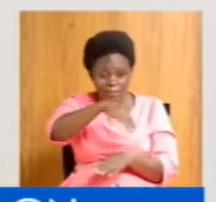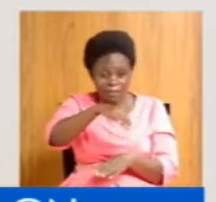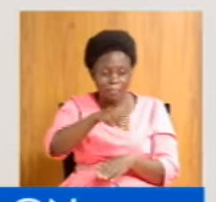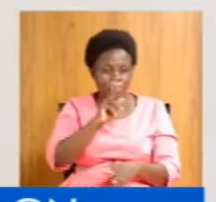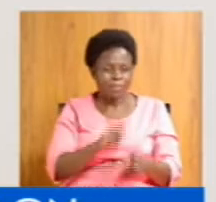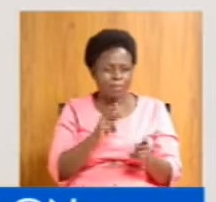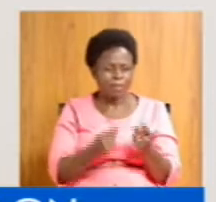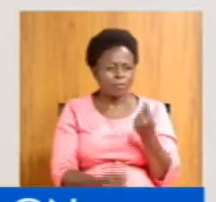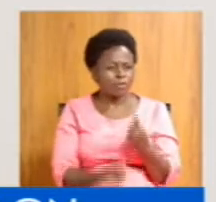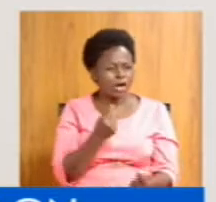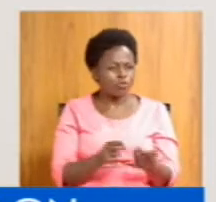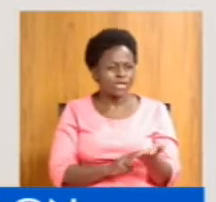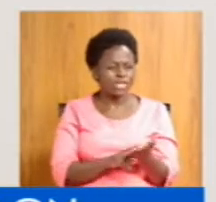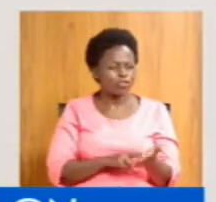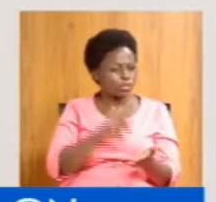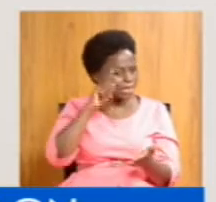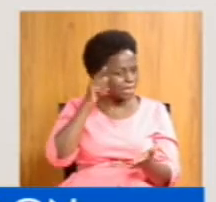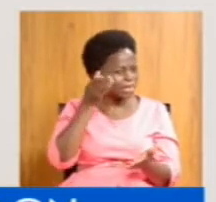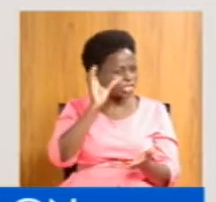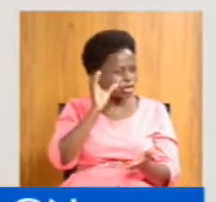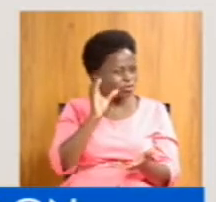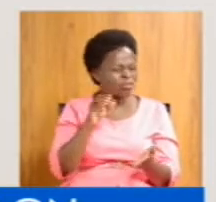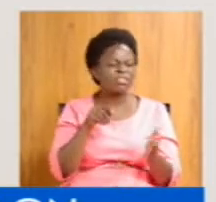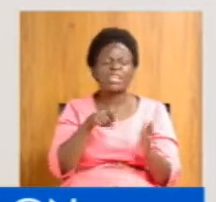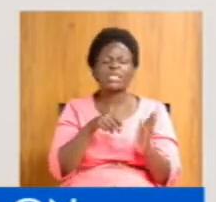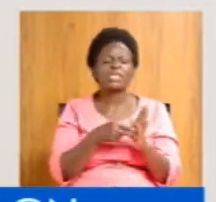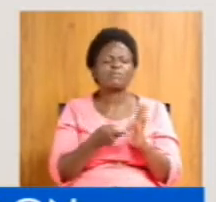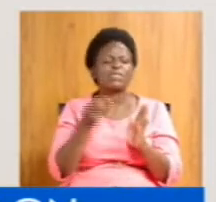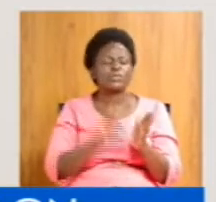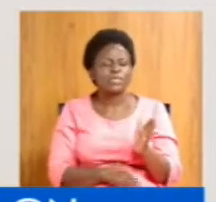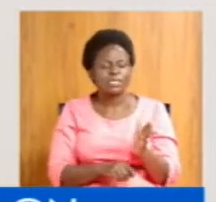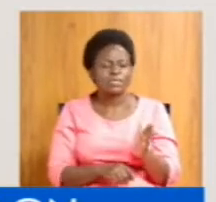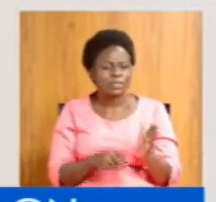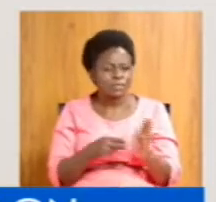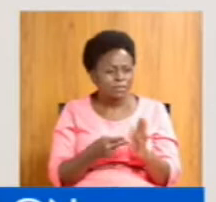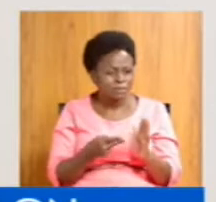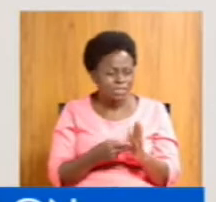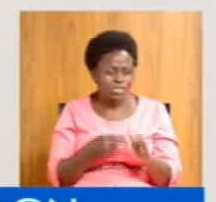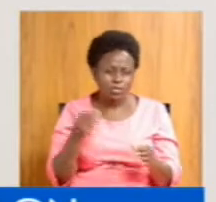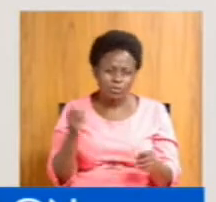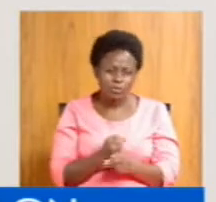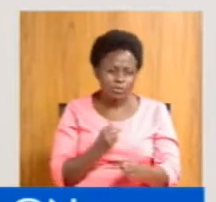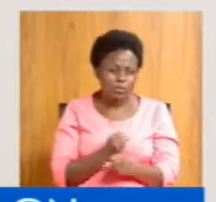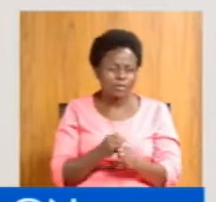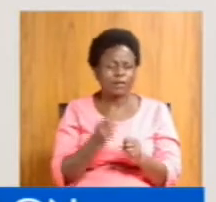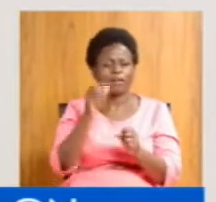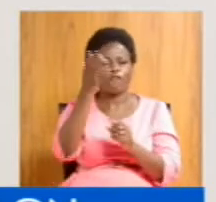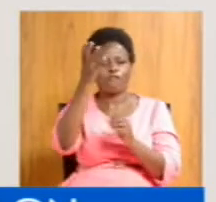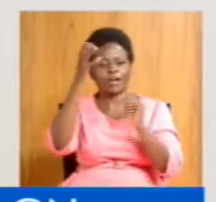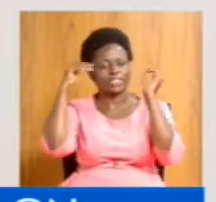people are cooking using charcoal so what does this mean it means we are doing deforestation